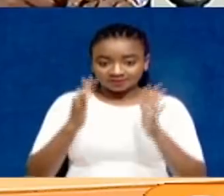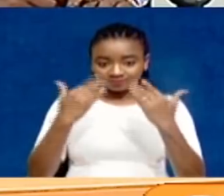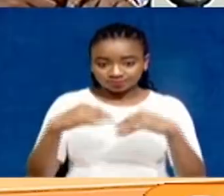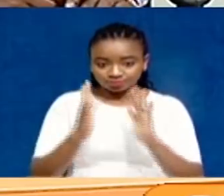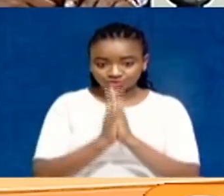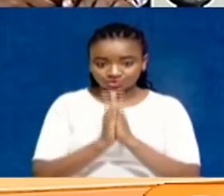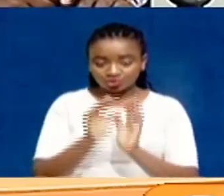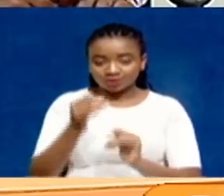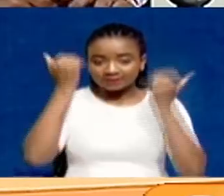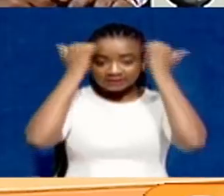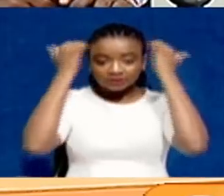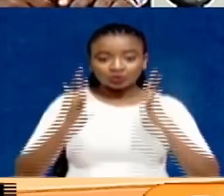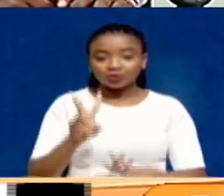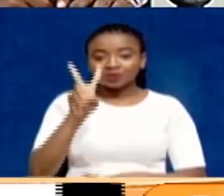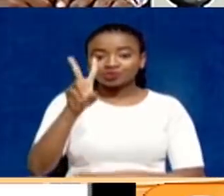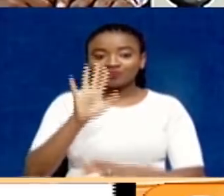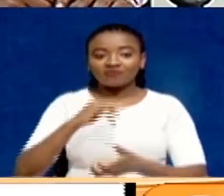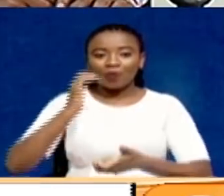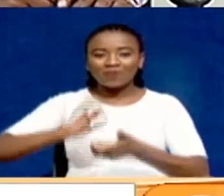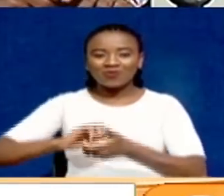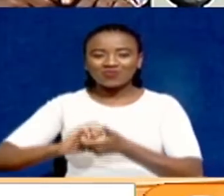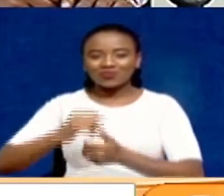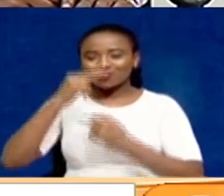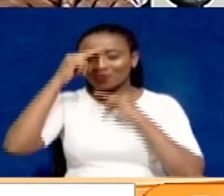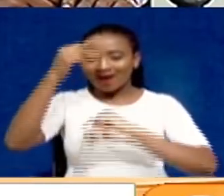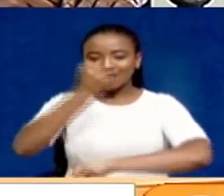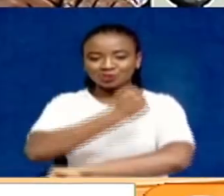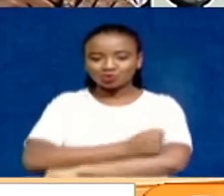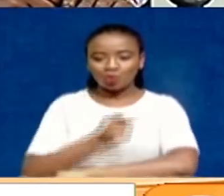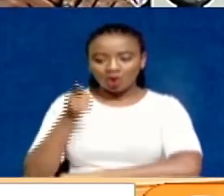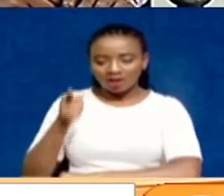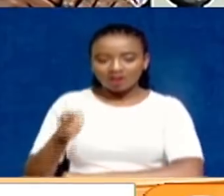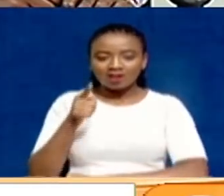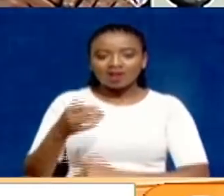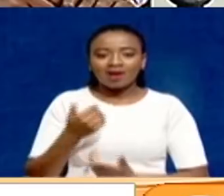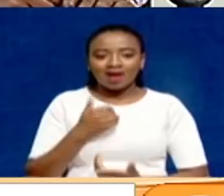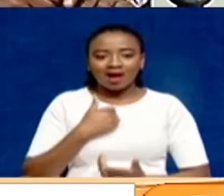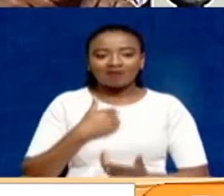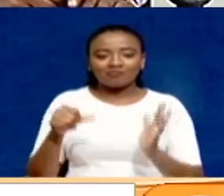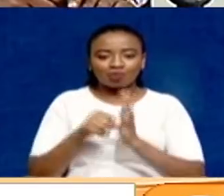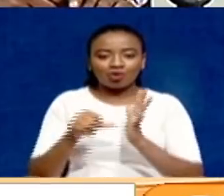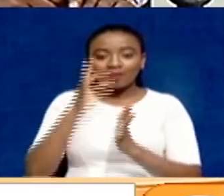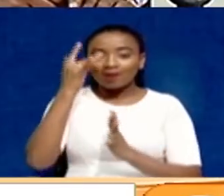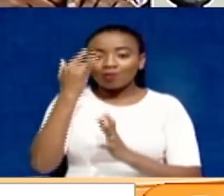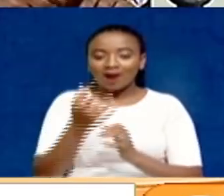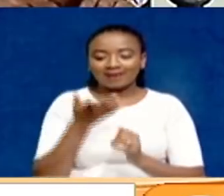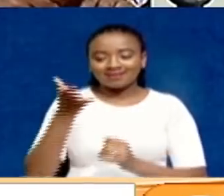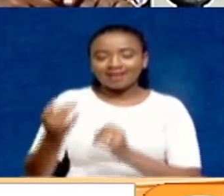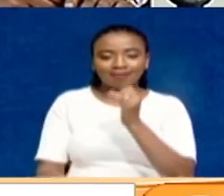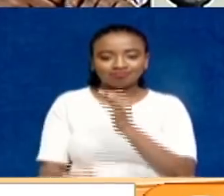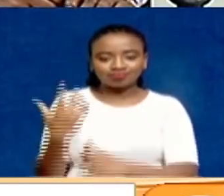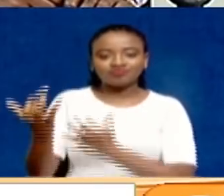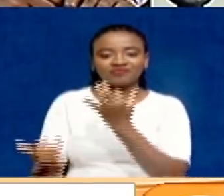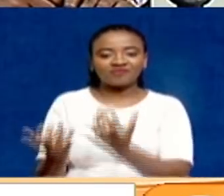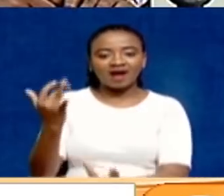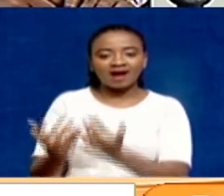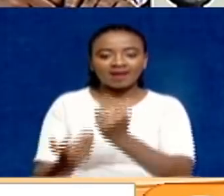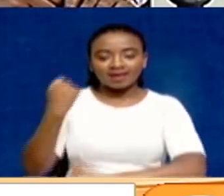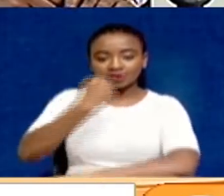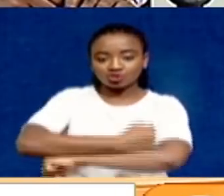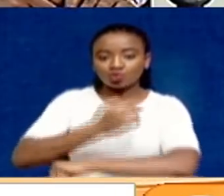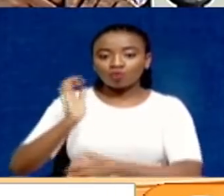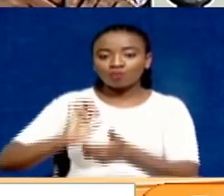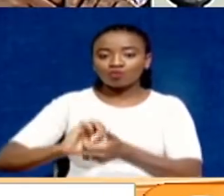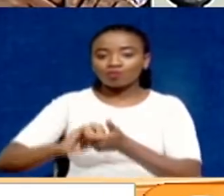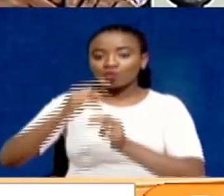Two students from Buruburu Girls High School are set to be arraigned over a fire incident at the school that occurred last week, leading to the